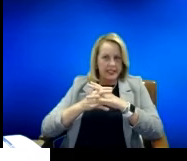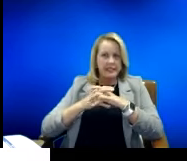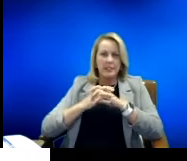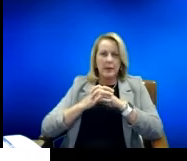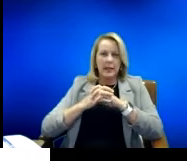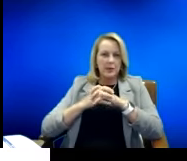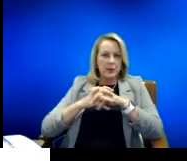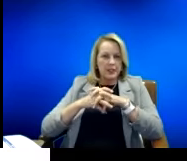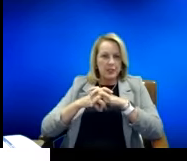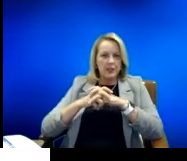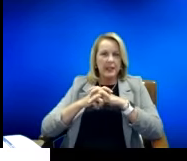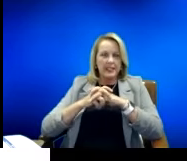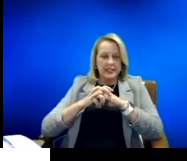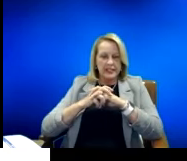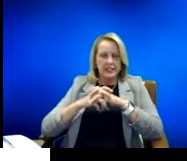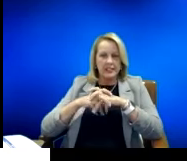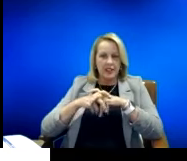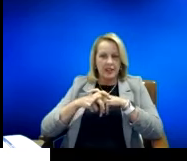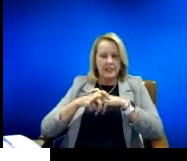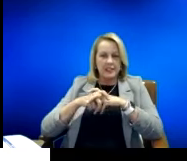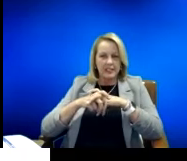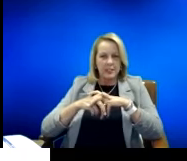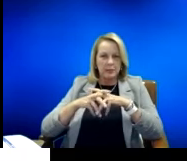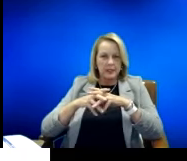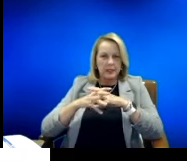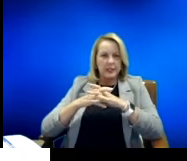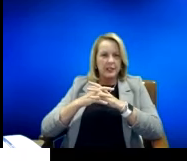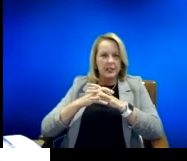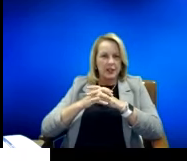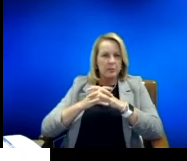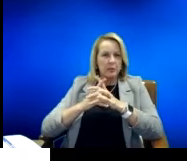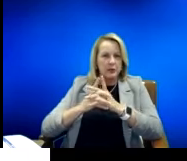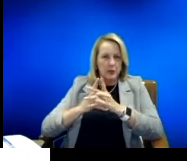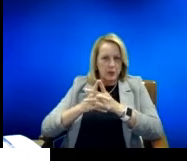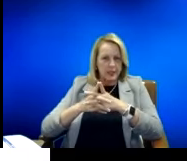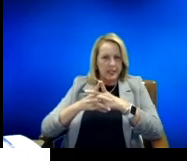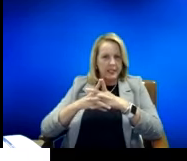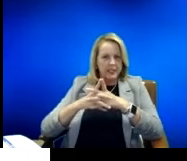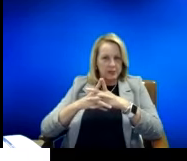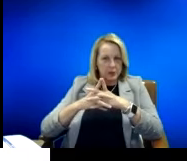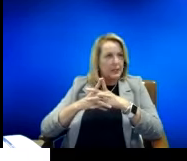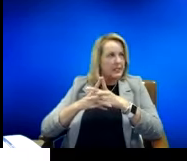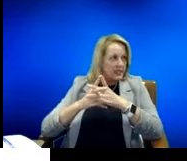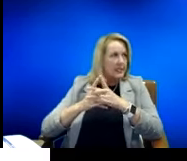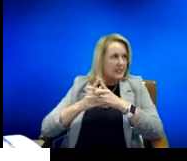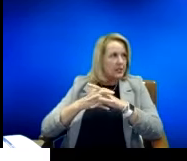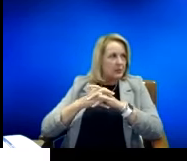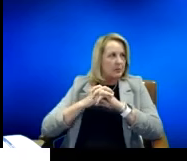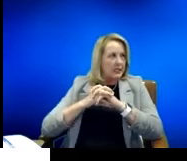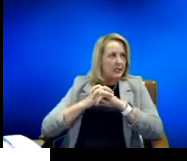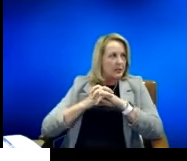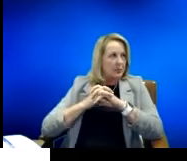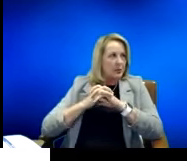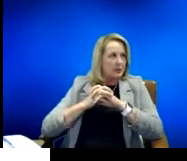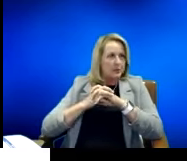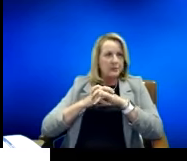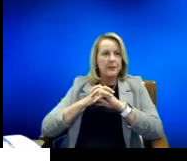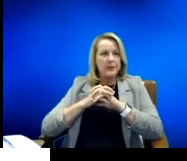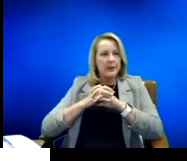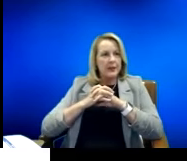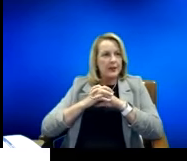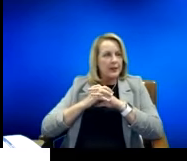account? Yes, no matter what your age is, as long as the disability occurred before the age of 26, you would be eligible.